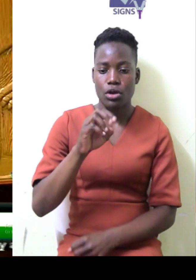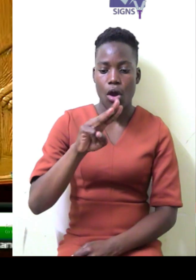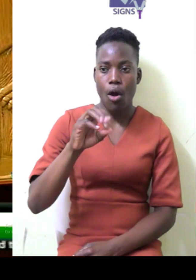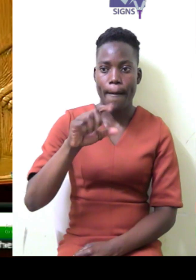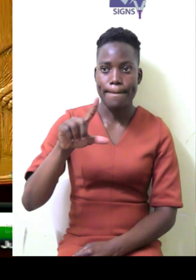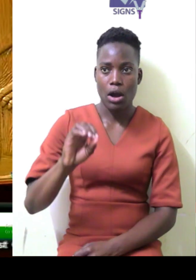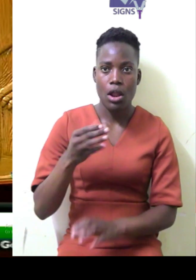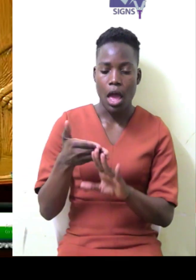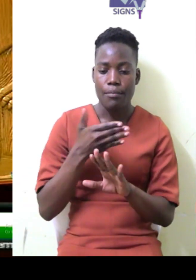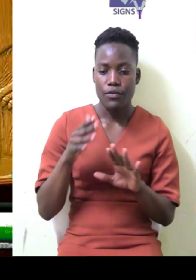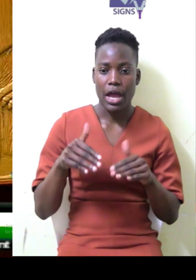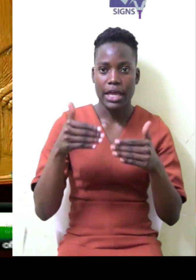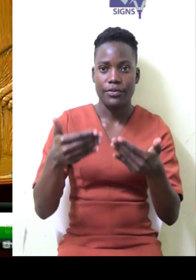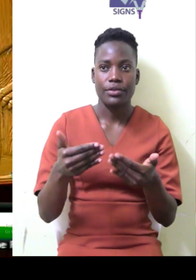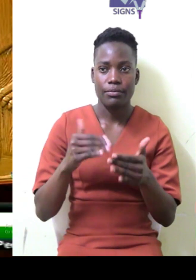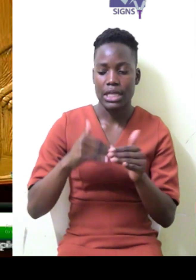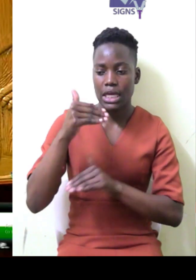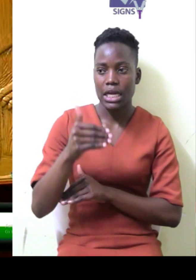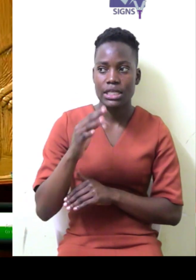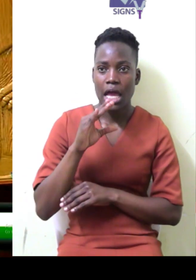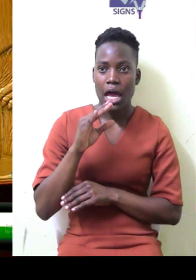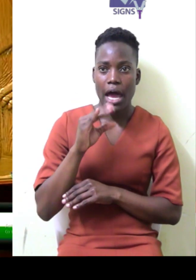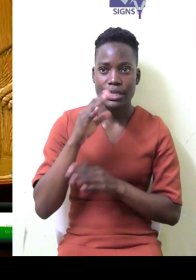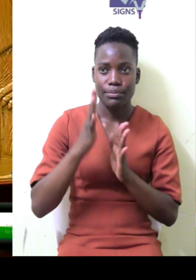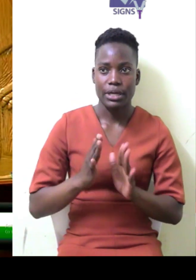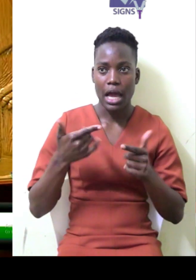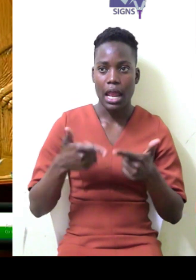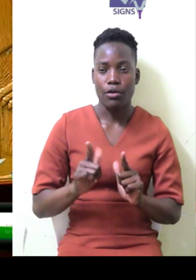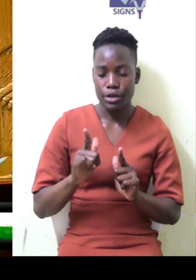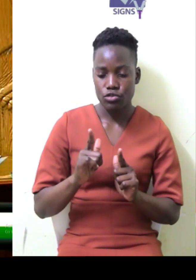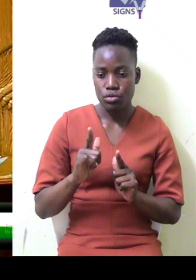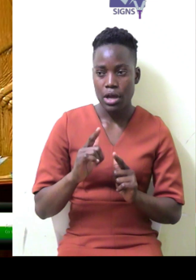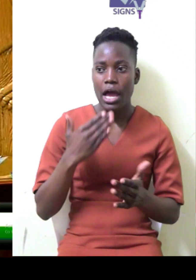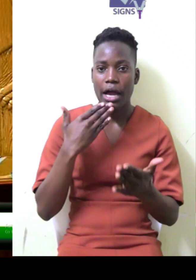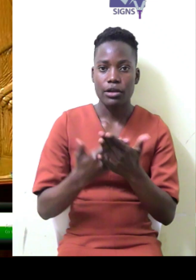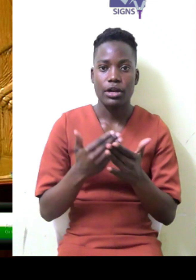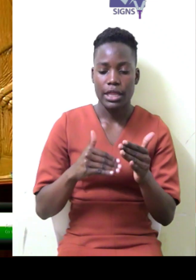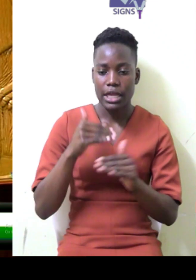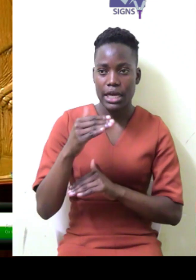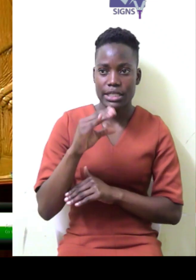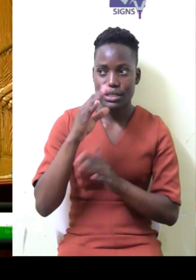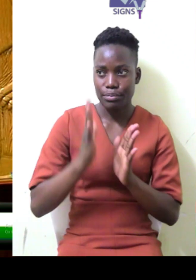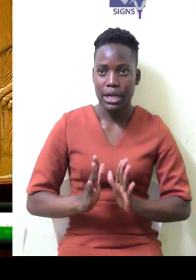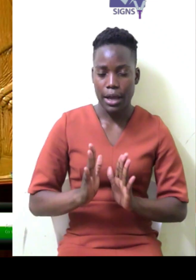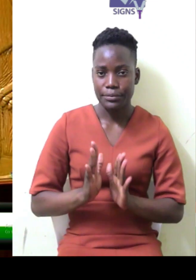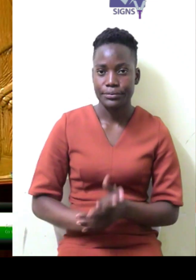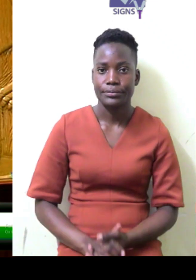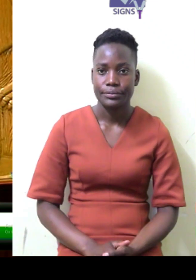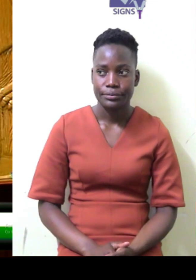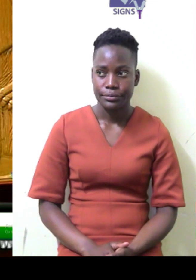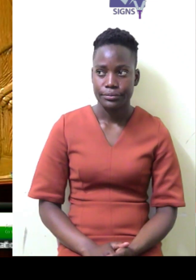next speaker, allow me to acknowledge the following institutions in the public and speakers gallery: